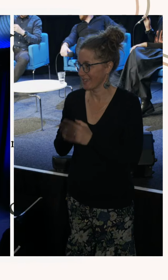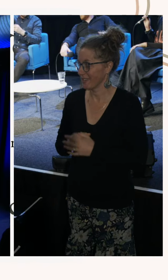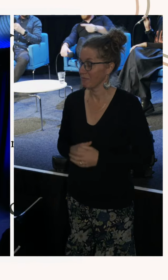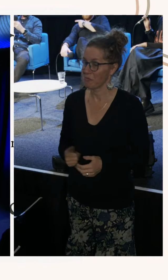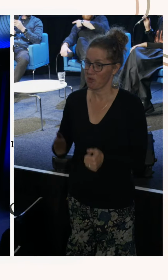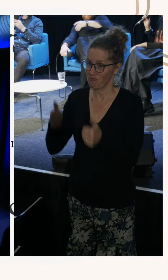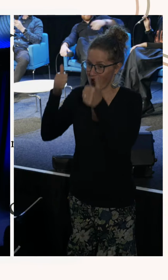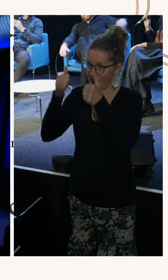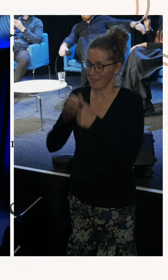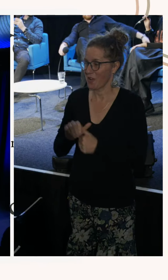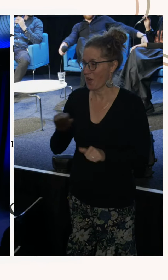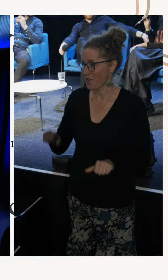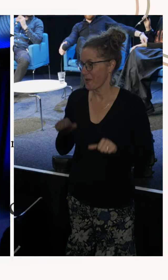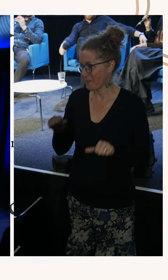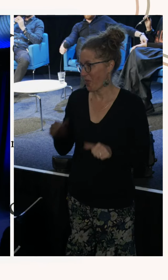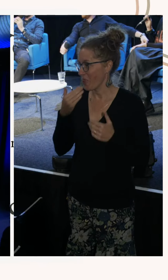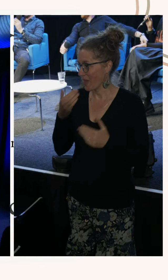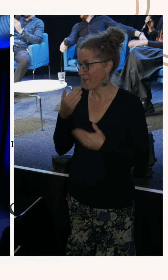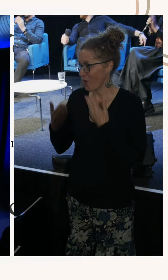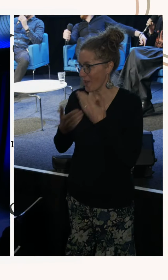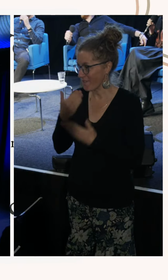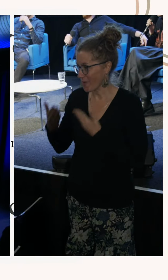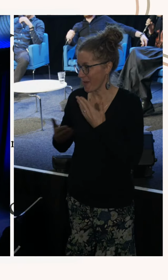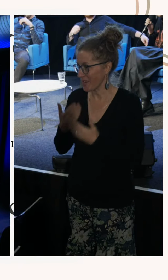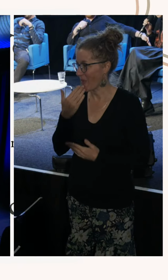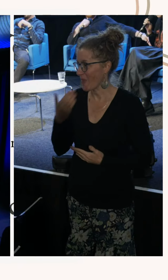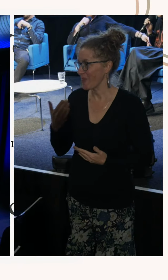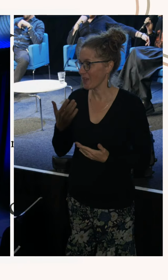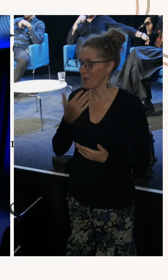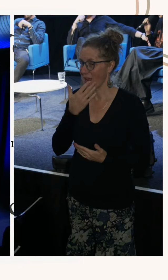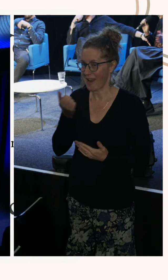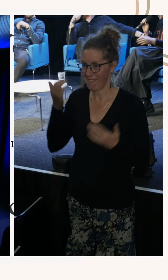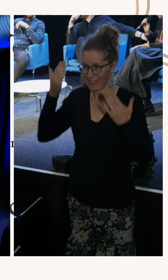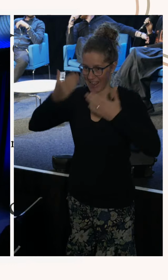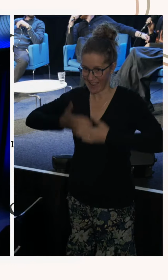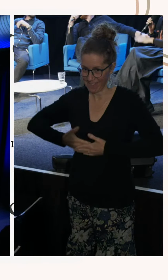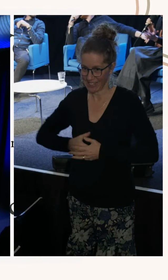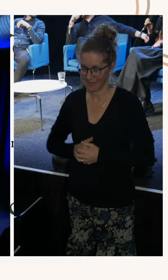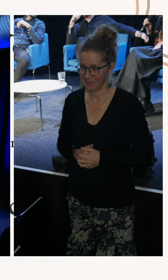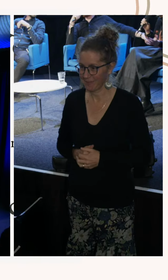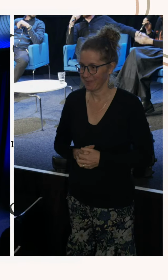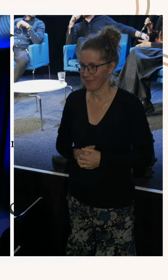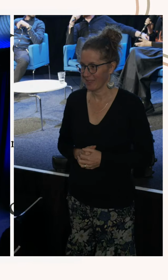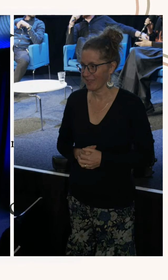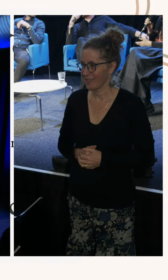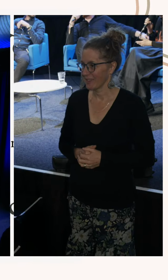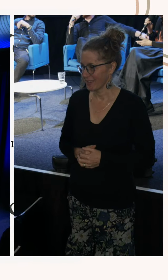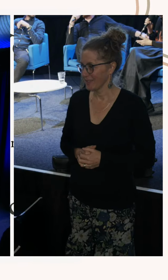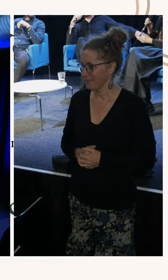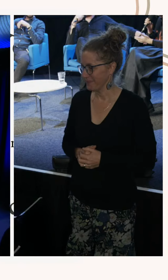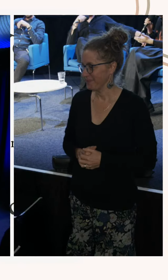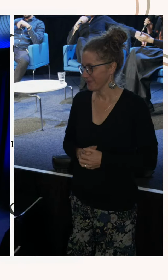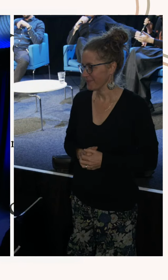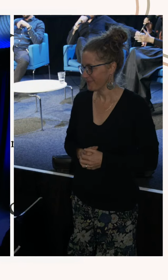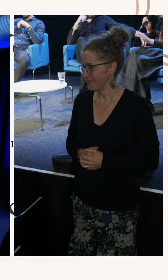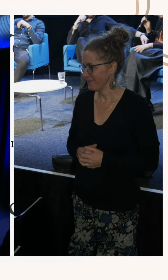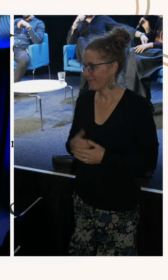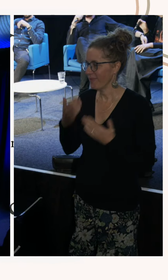Great. All right. Thanks for the information. Thank you all for a lovely evening. We just wanted to know Thank that you that both wasn't so a